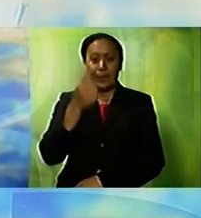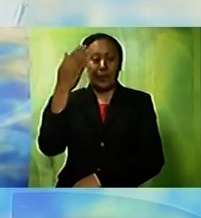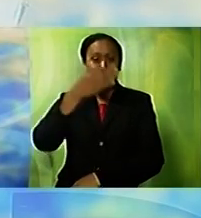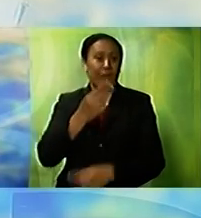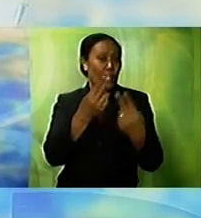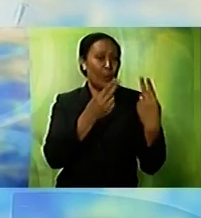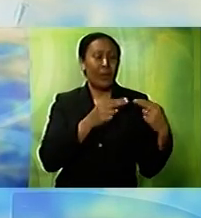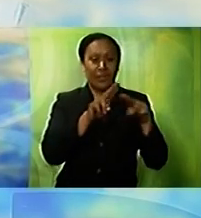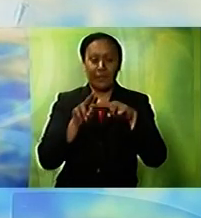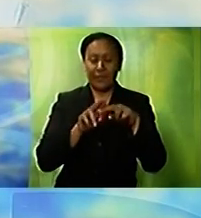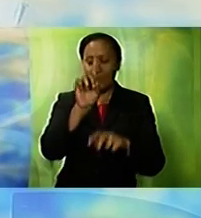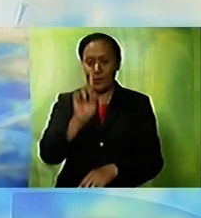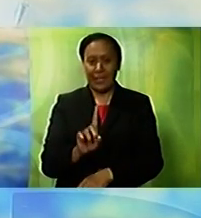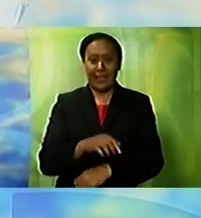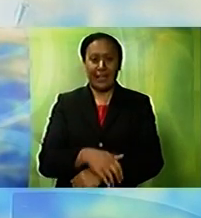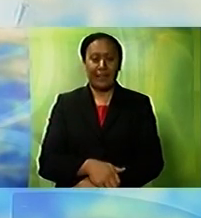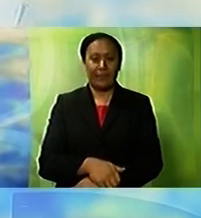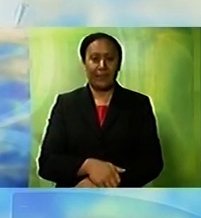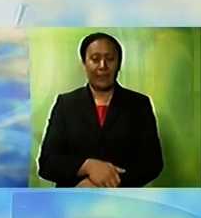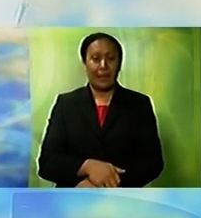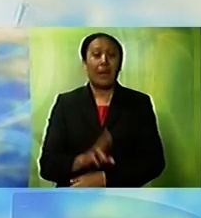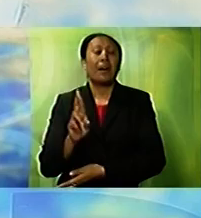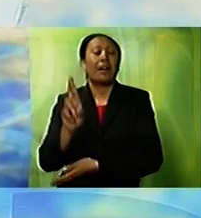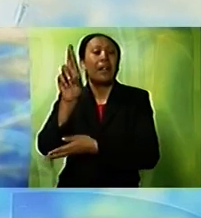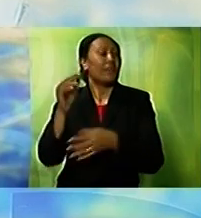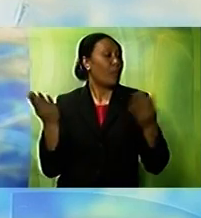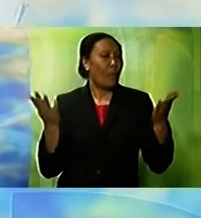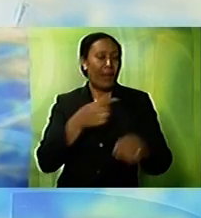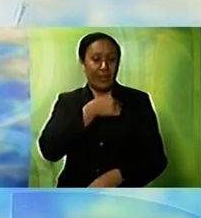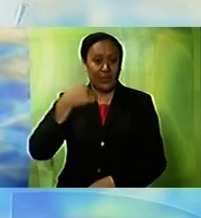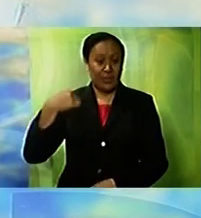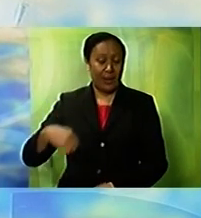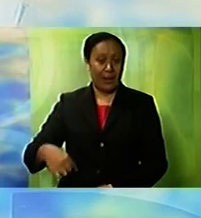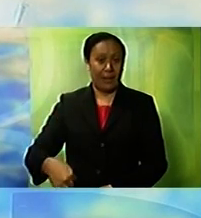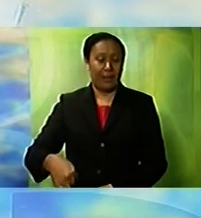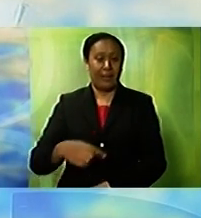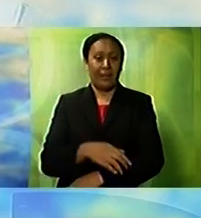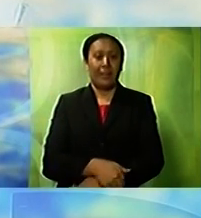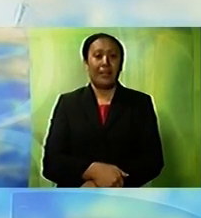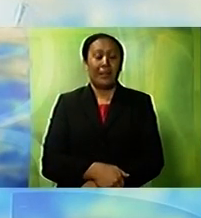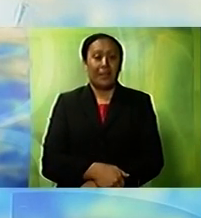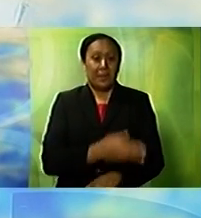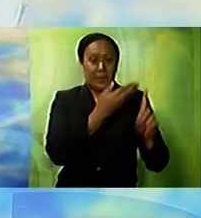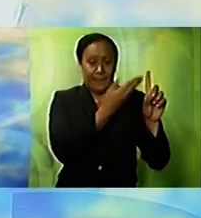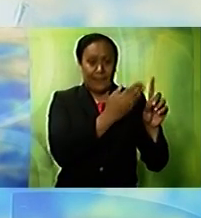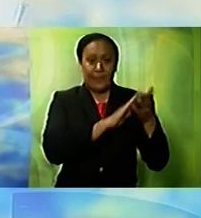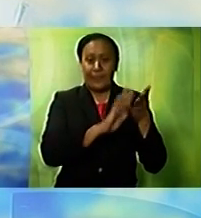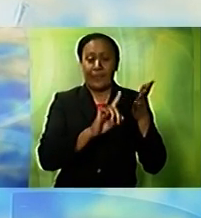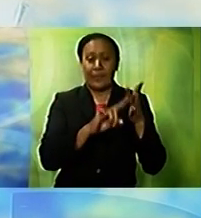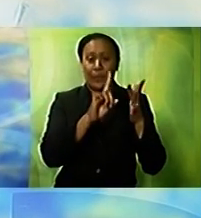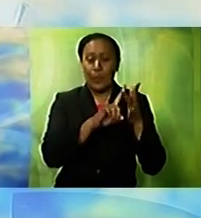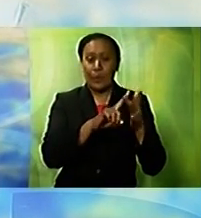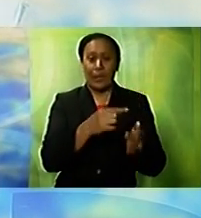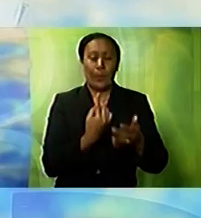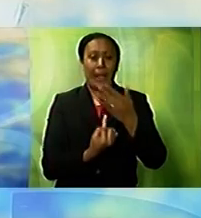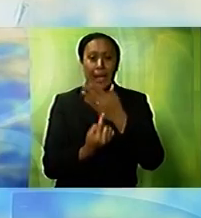Good evening, you're watching Fiji Today. Vice Premier of the State Council of the People's Republic of China, His Excellency Mr. Hui